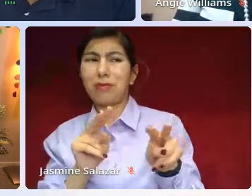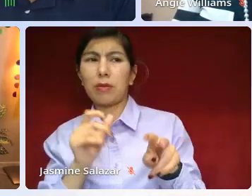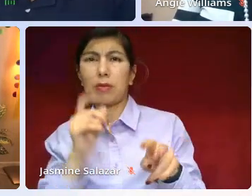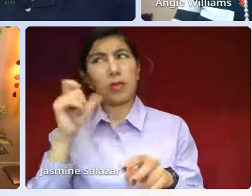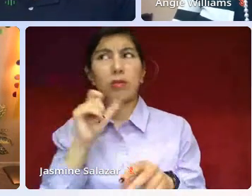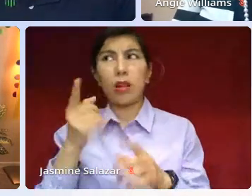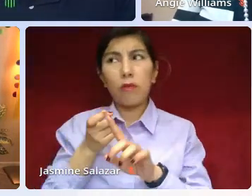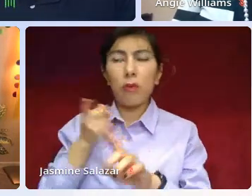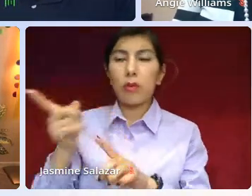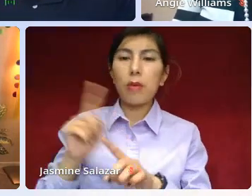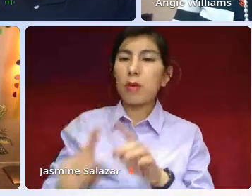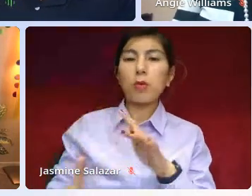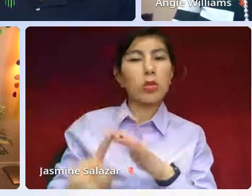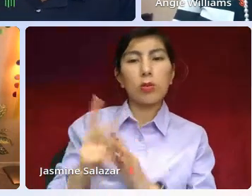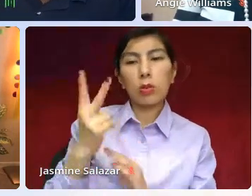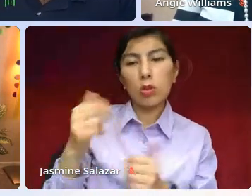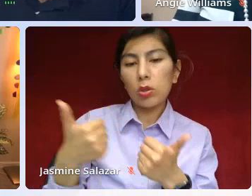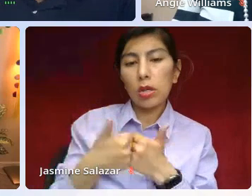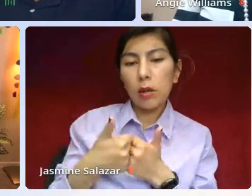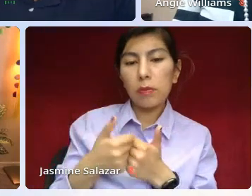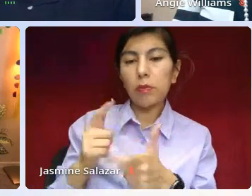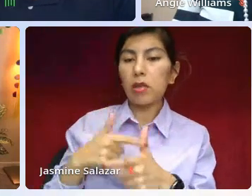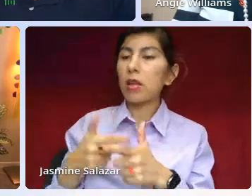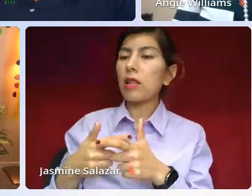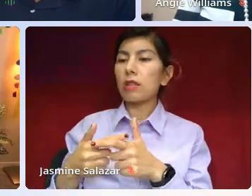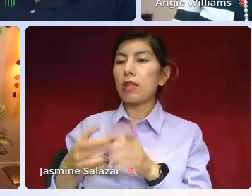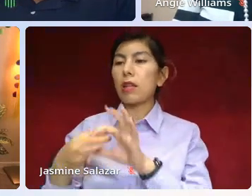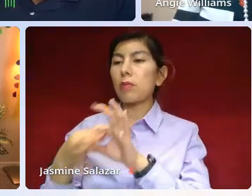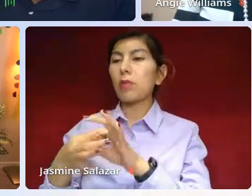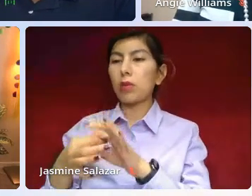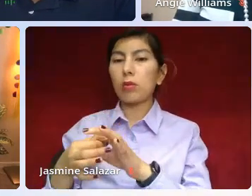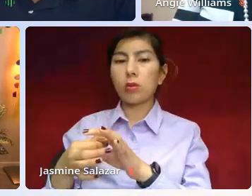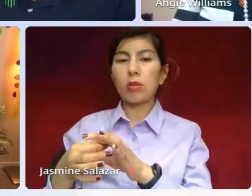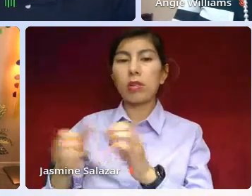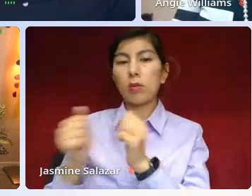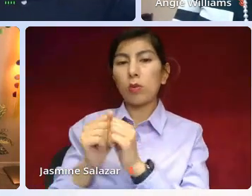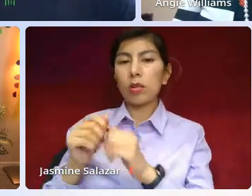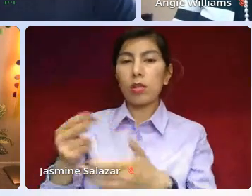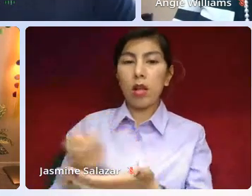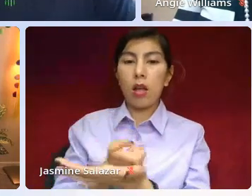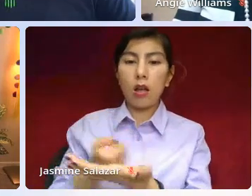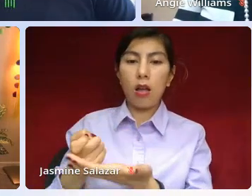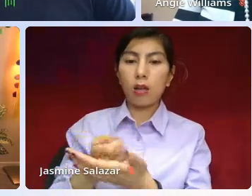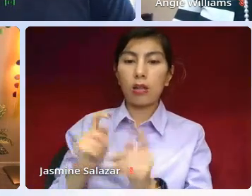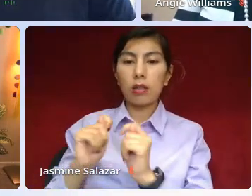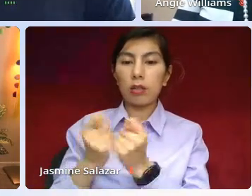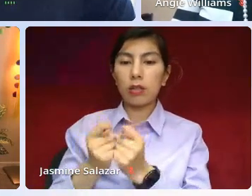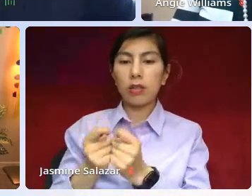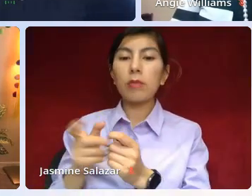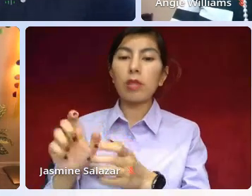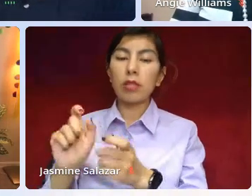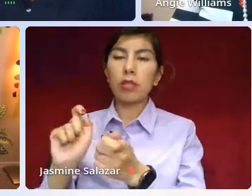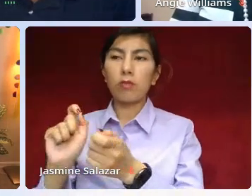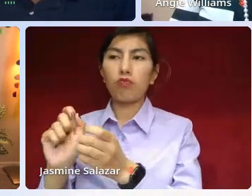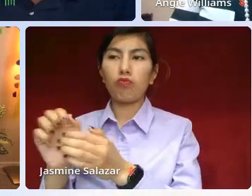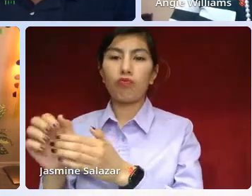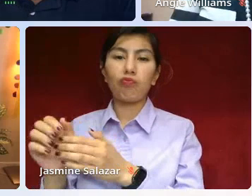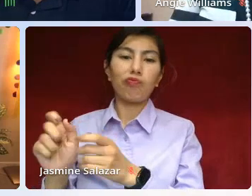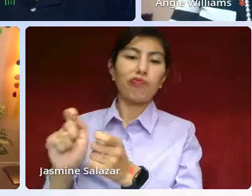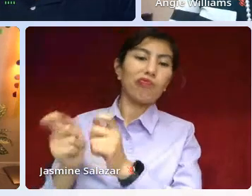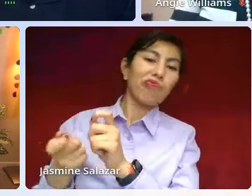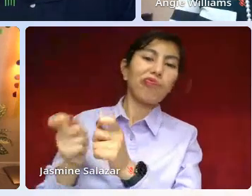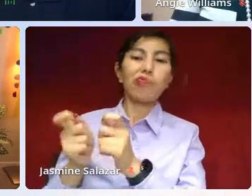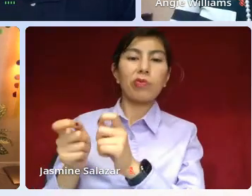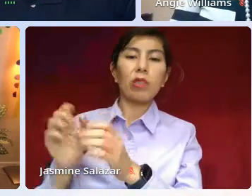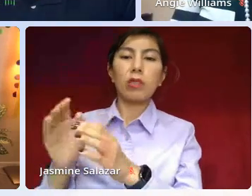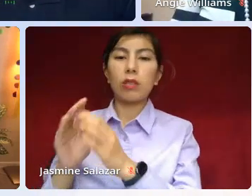least 2 games, and then we built a connection with that hockey team that had a lot of sway in that town, and then it opened up possibilities for us to make a connection.